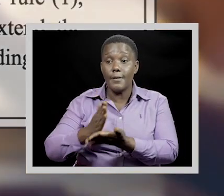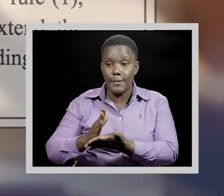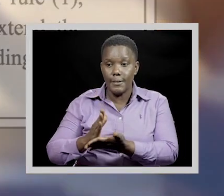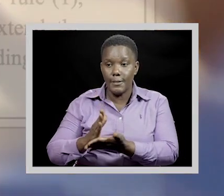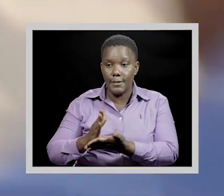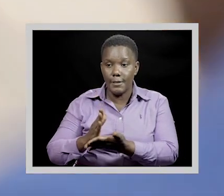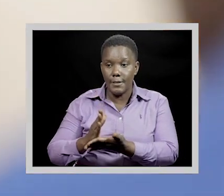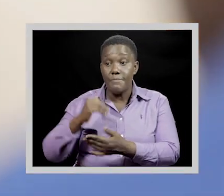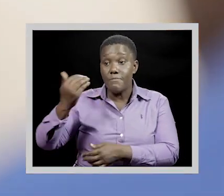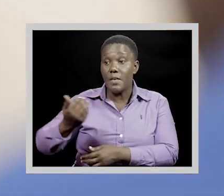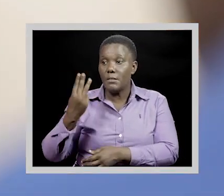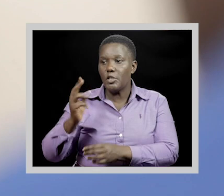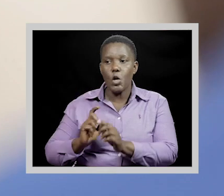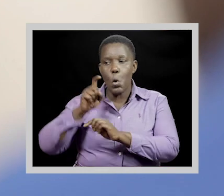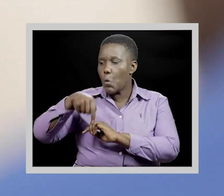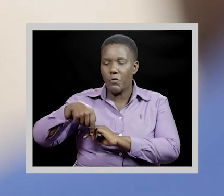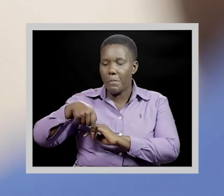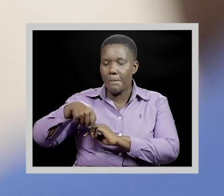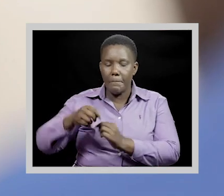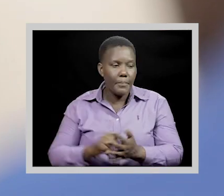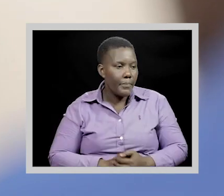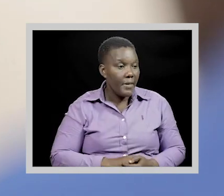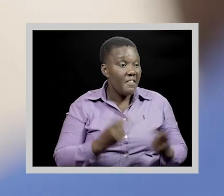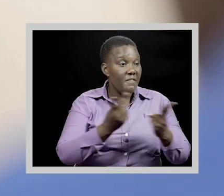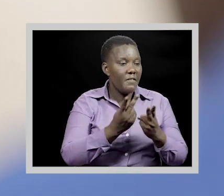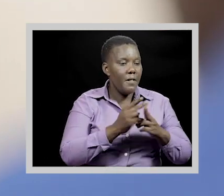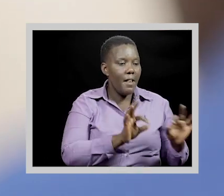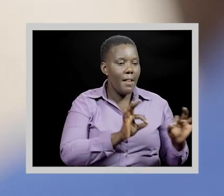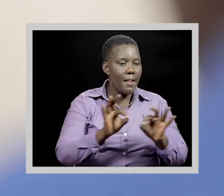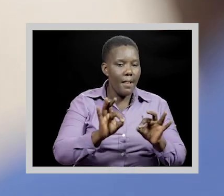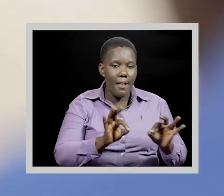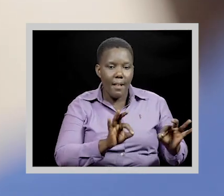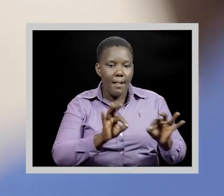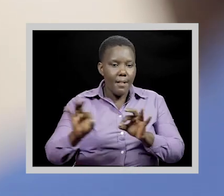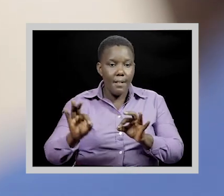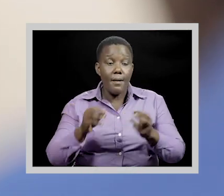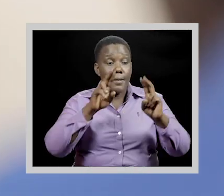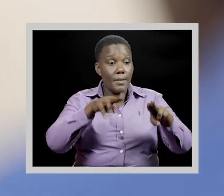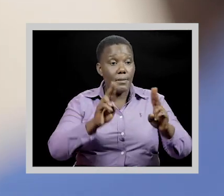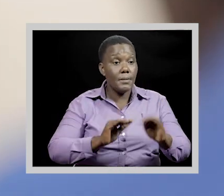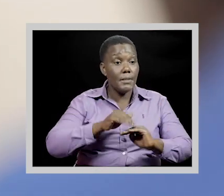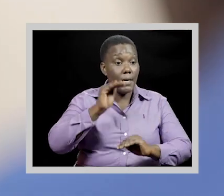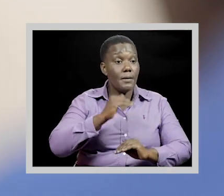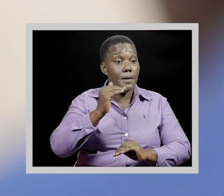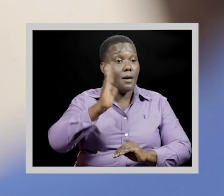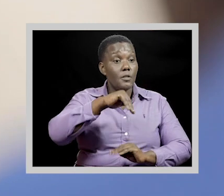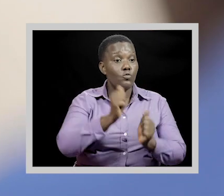3 months. Another thing to consider, don't adjourn cases for more than 14 days.